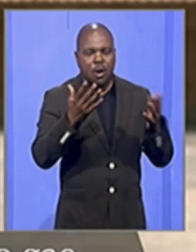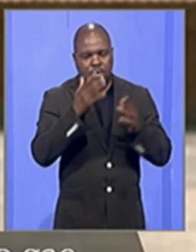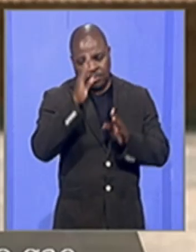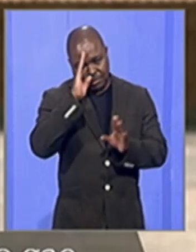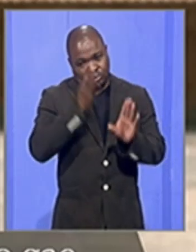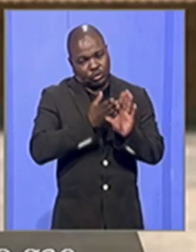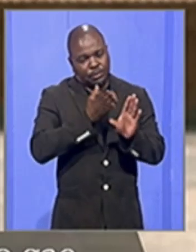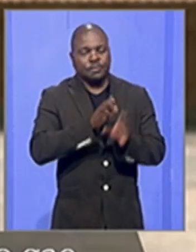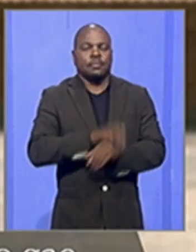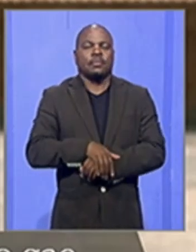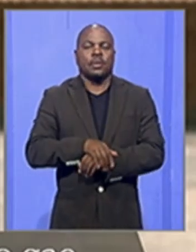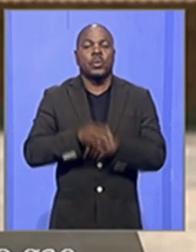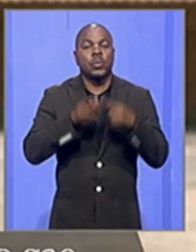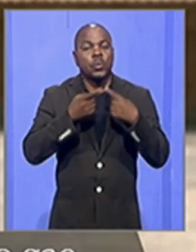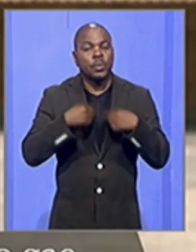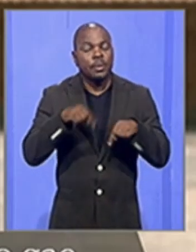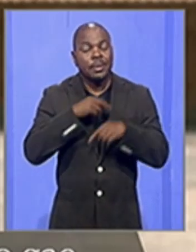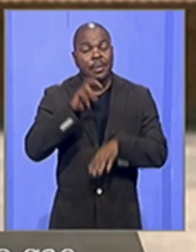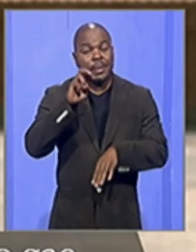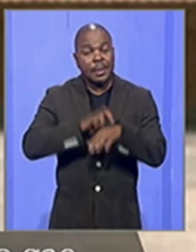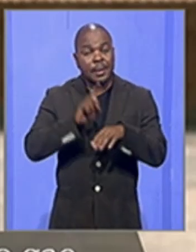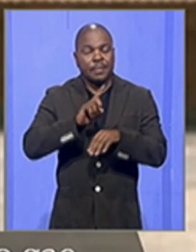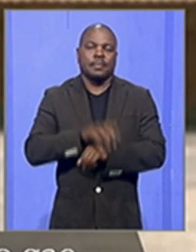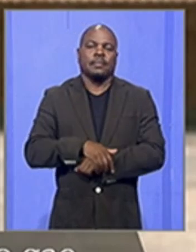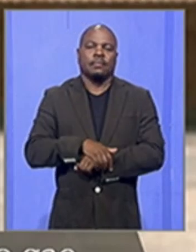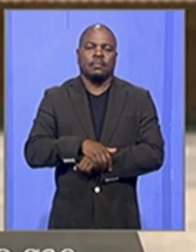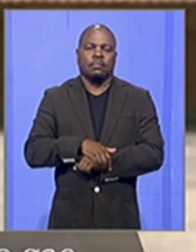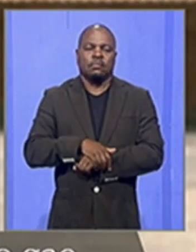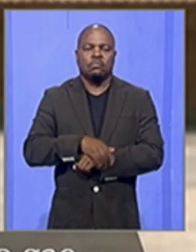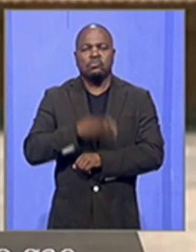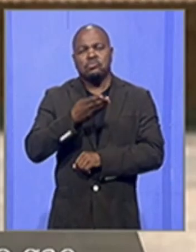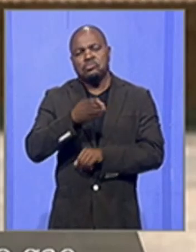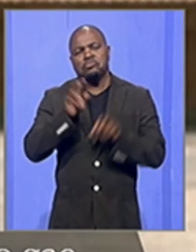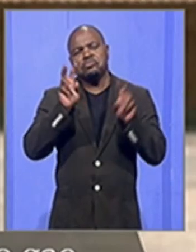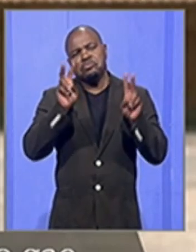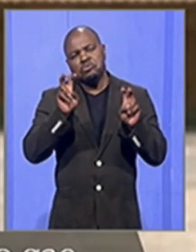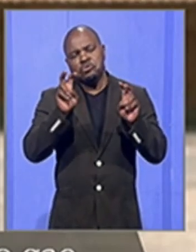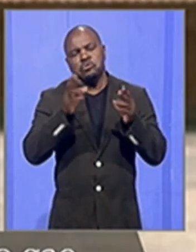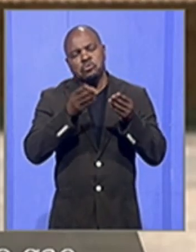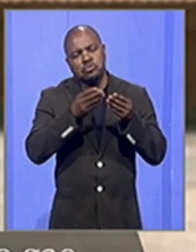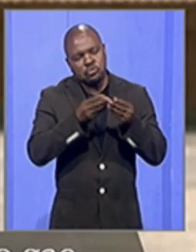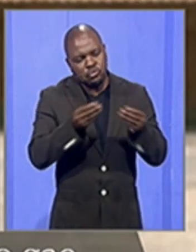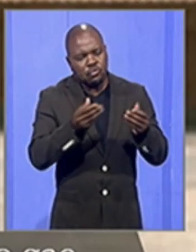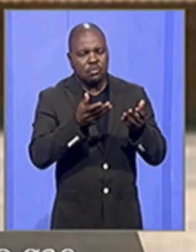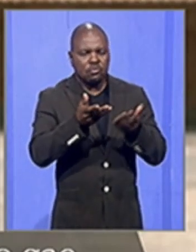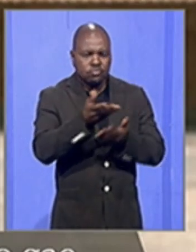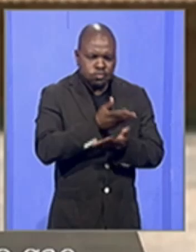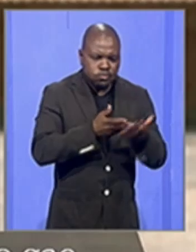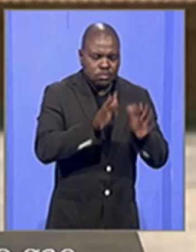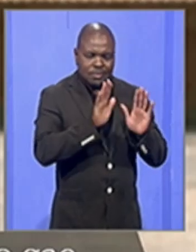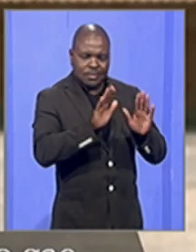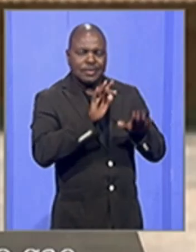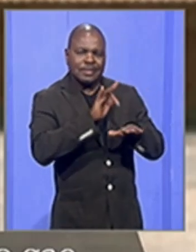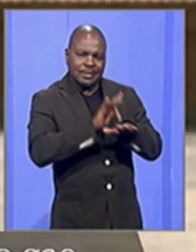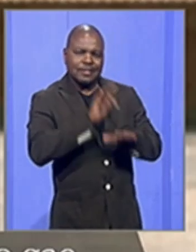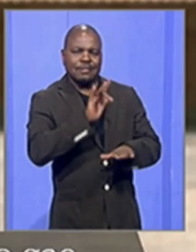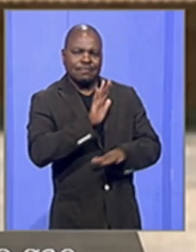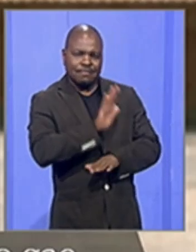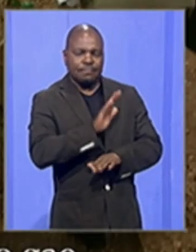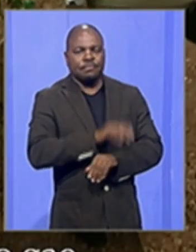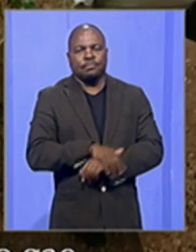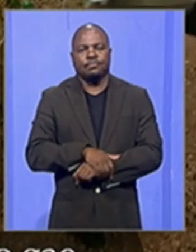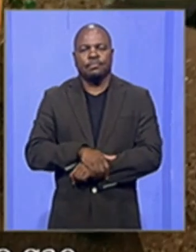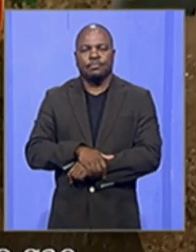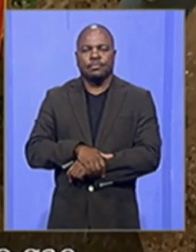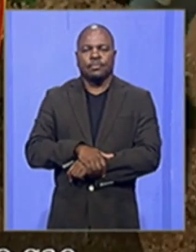psychologically. So we need to deal with this matter and give it the sensitivity it